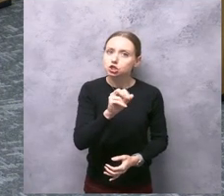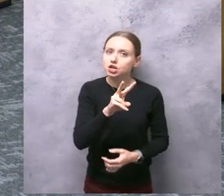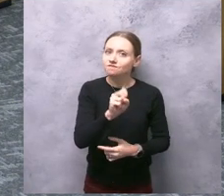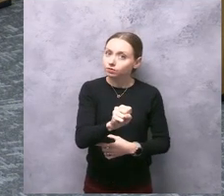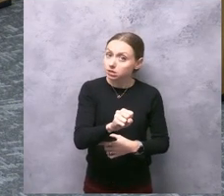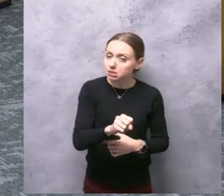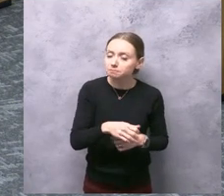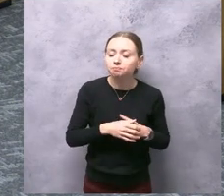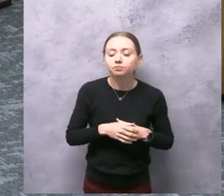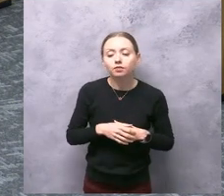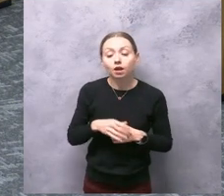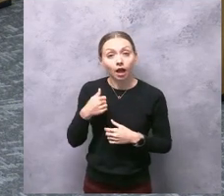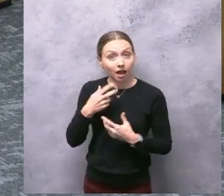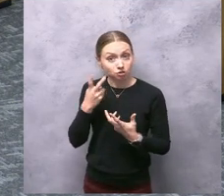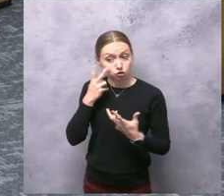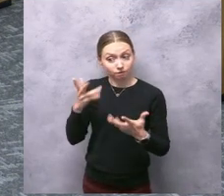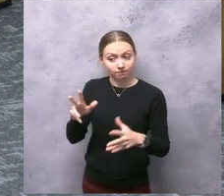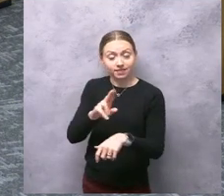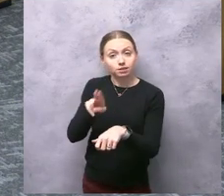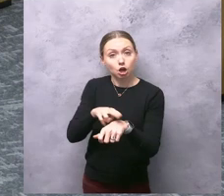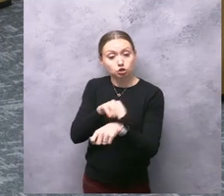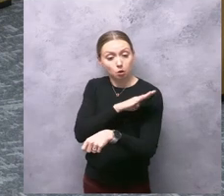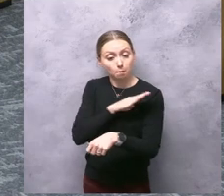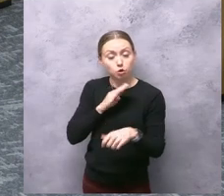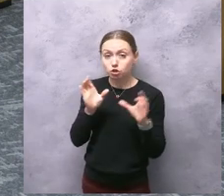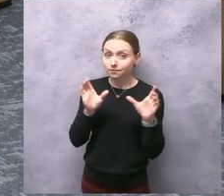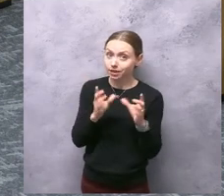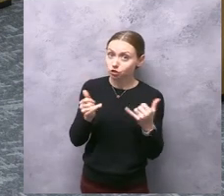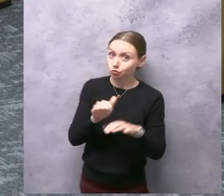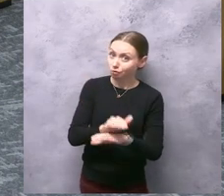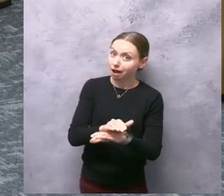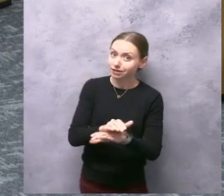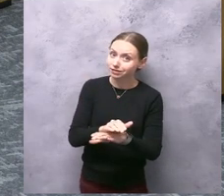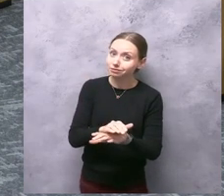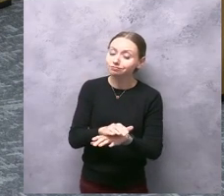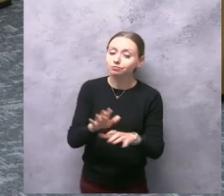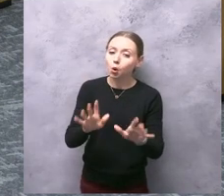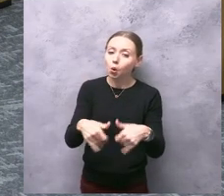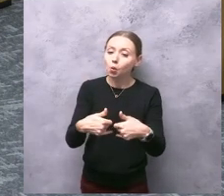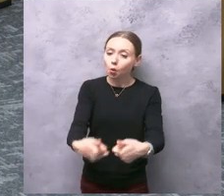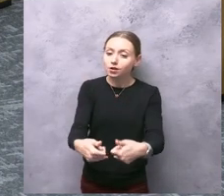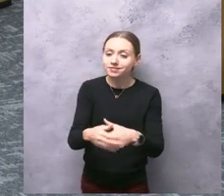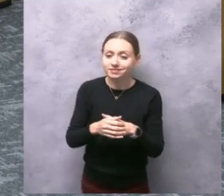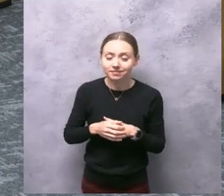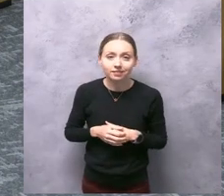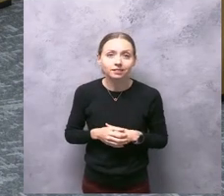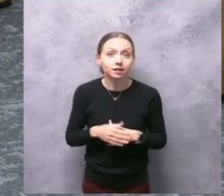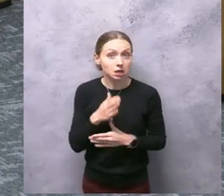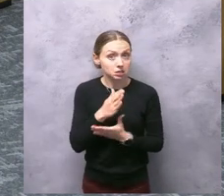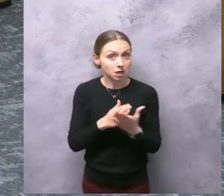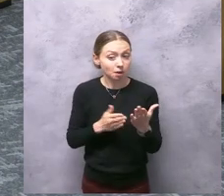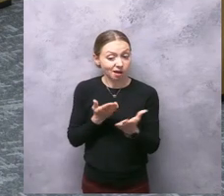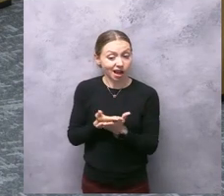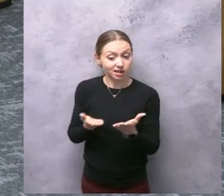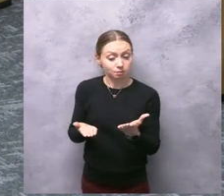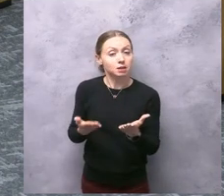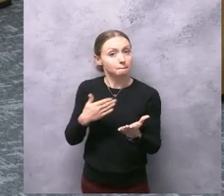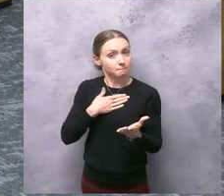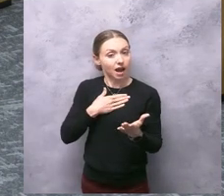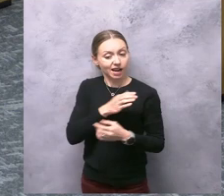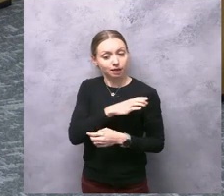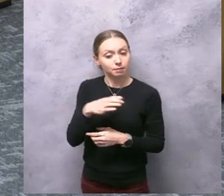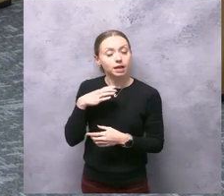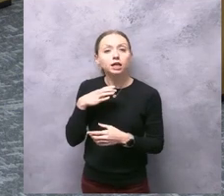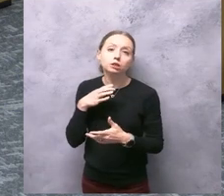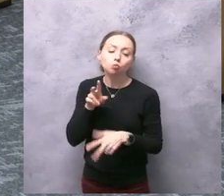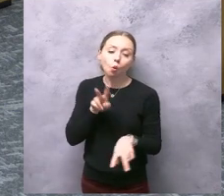I saw the National Board Certification tonight awards. There are some items. My committee oversees SBEC, so